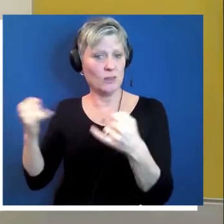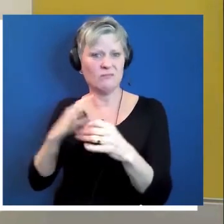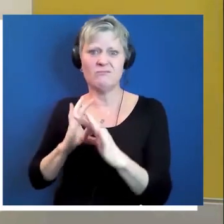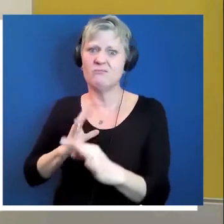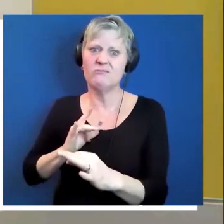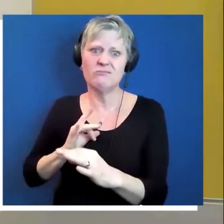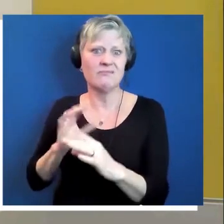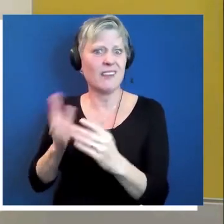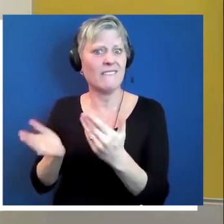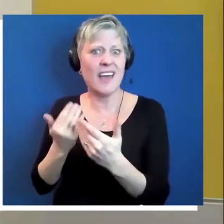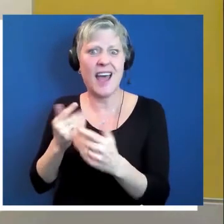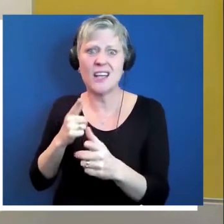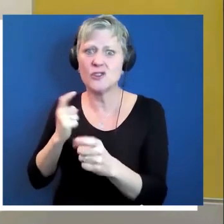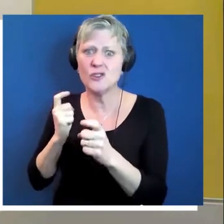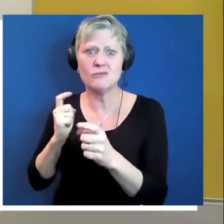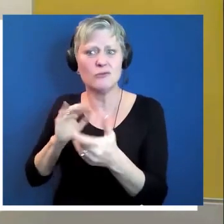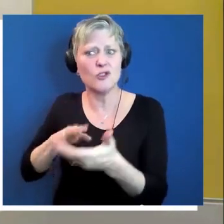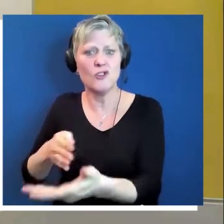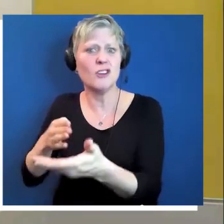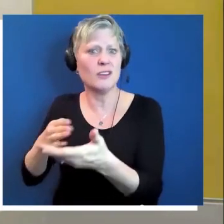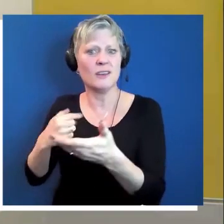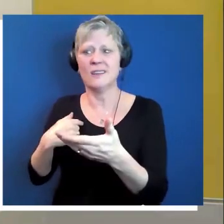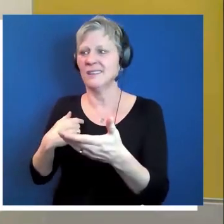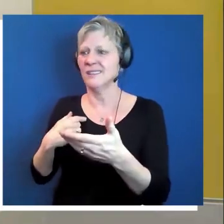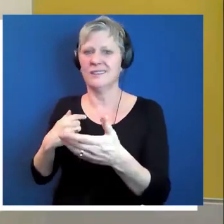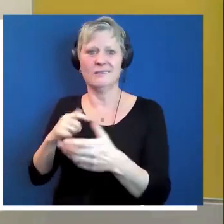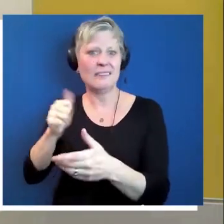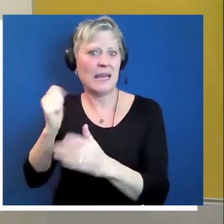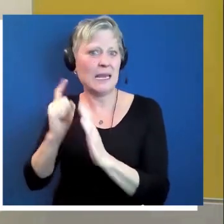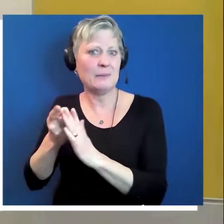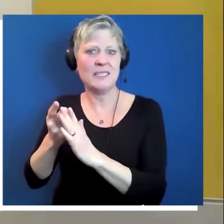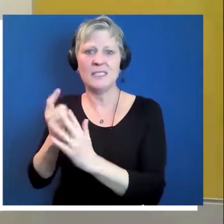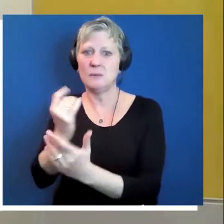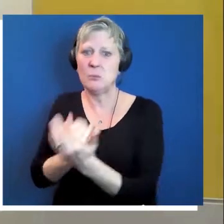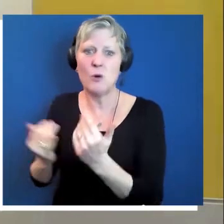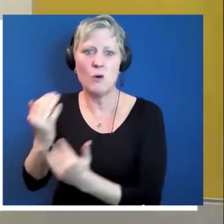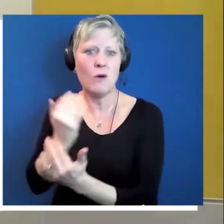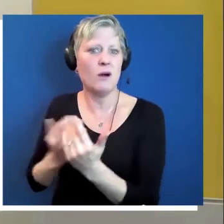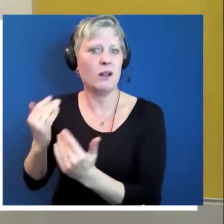ready to go. Just going to drop those right in there.